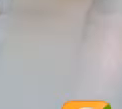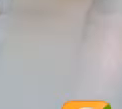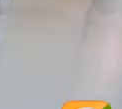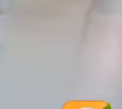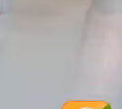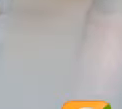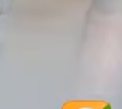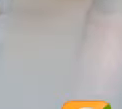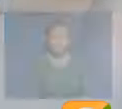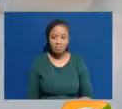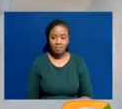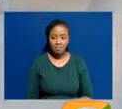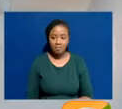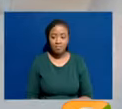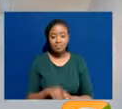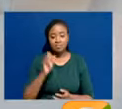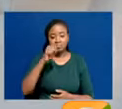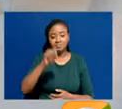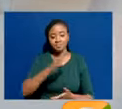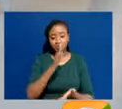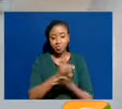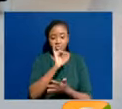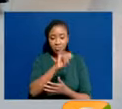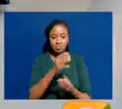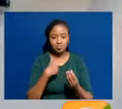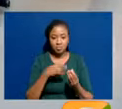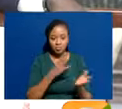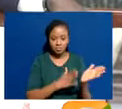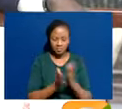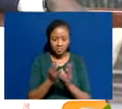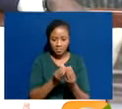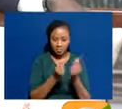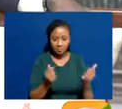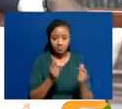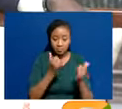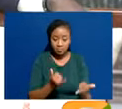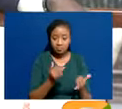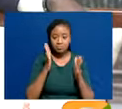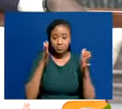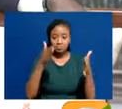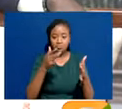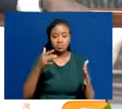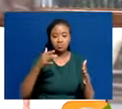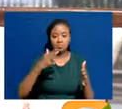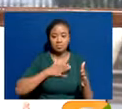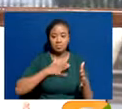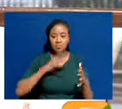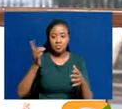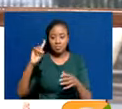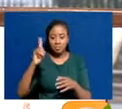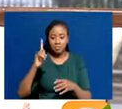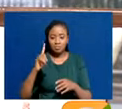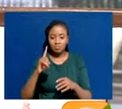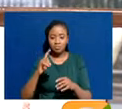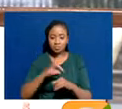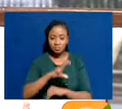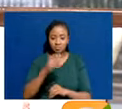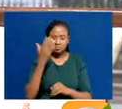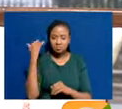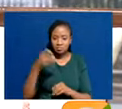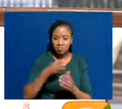Yeah, that is more or less sorted. We're now doing it as Nairobi plan. There was a problem when you pay by RTGS. It wasn't